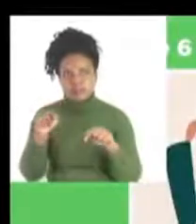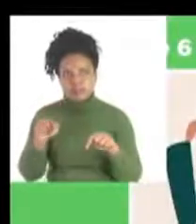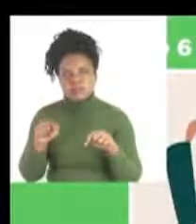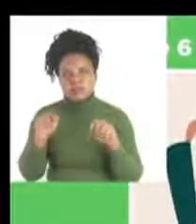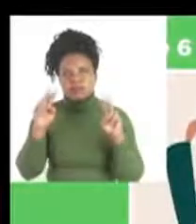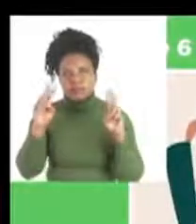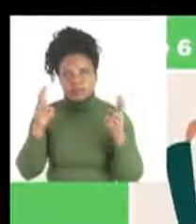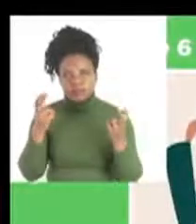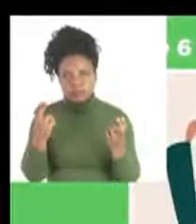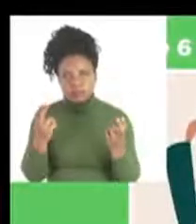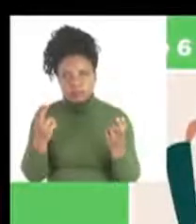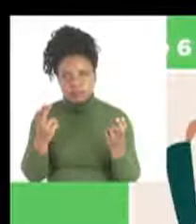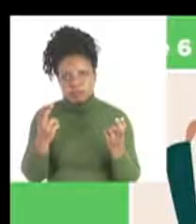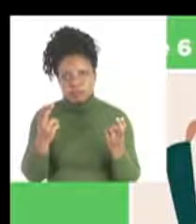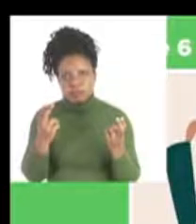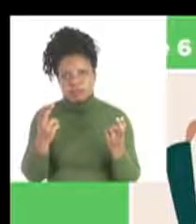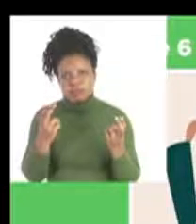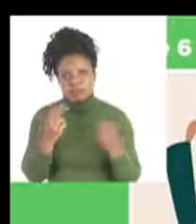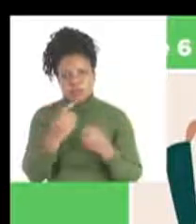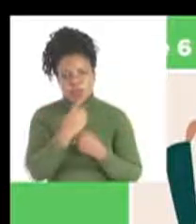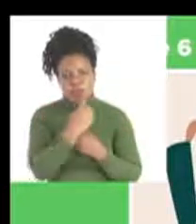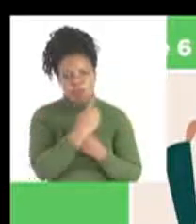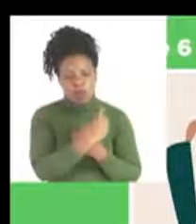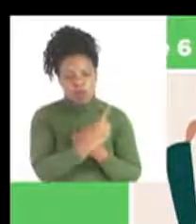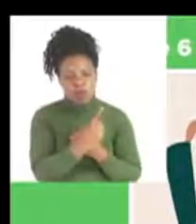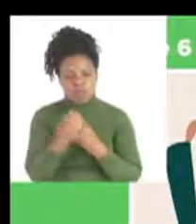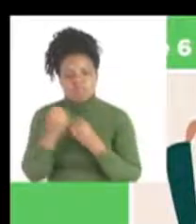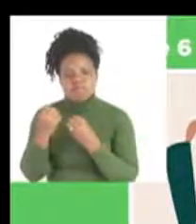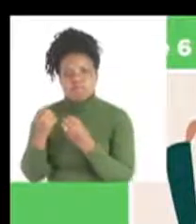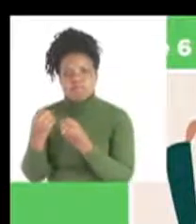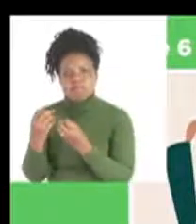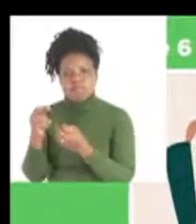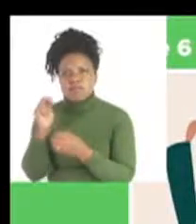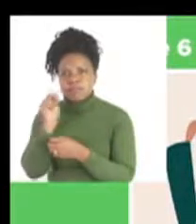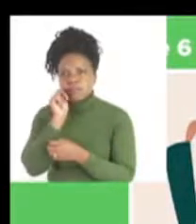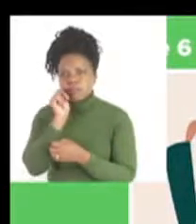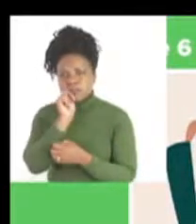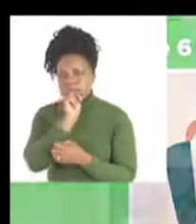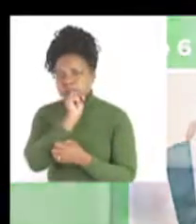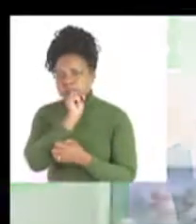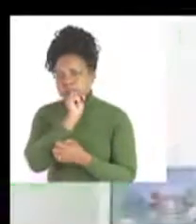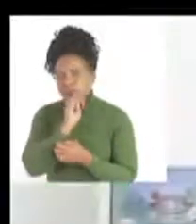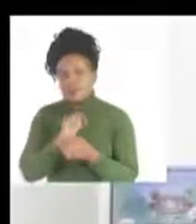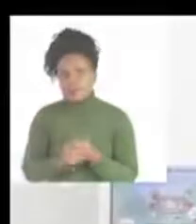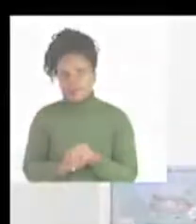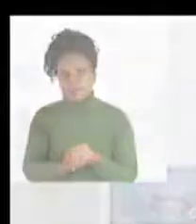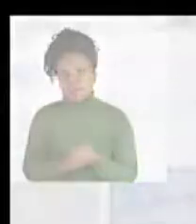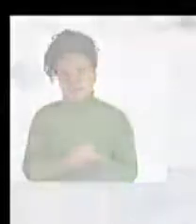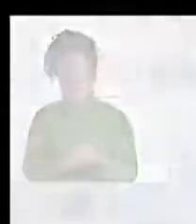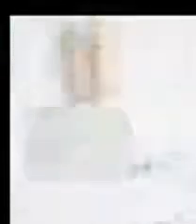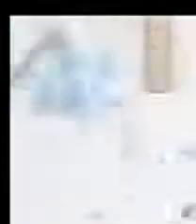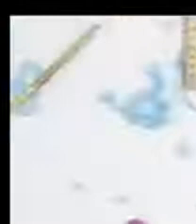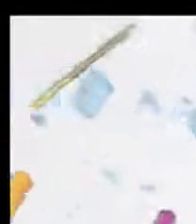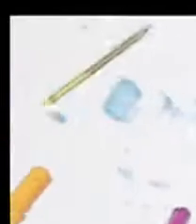Today's lesson is going to be on the singular and plural nouns.